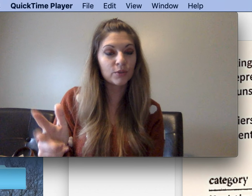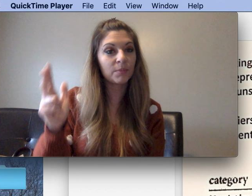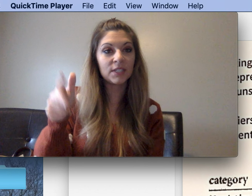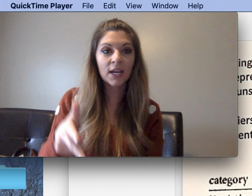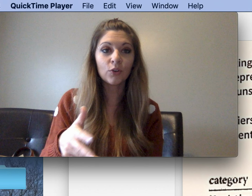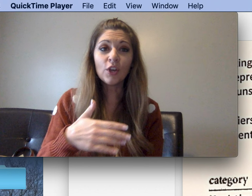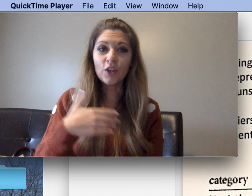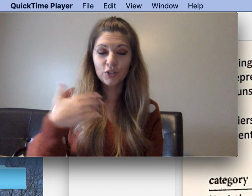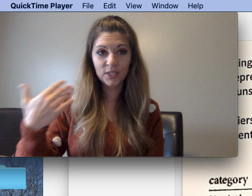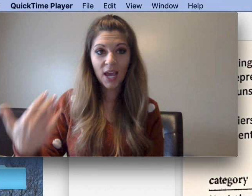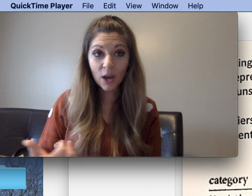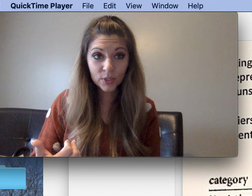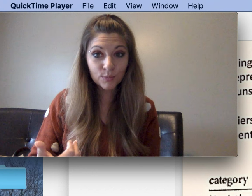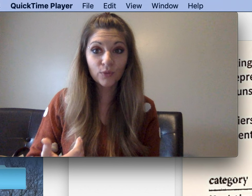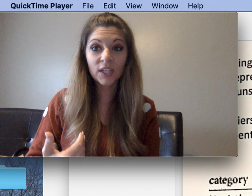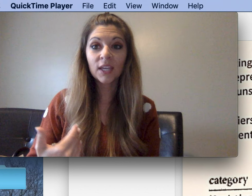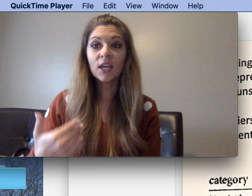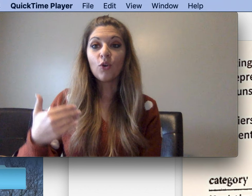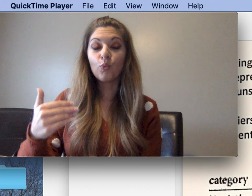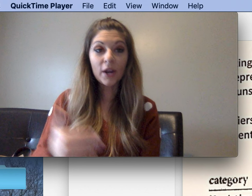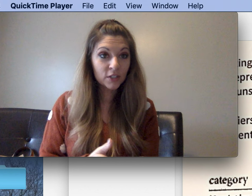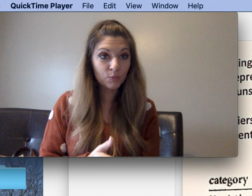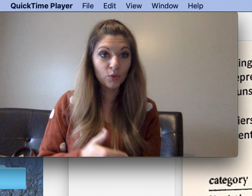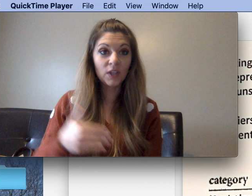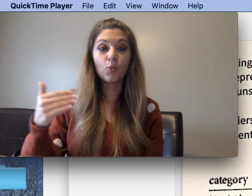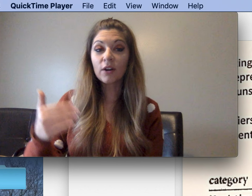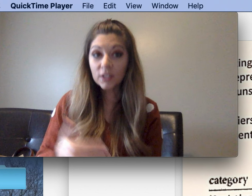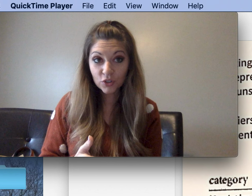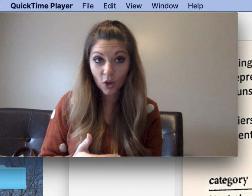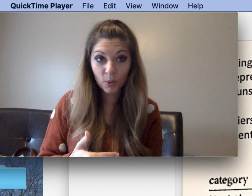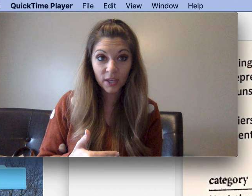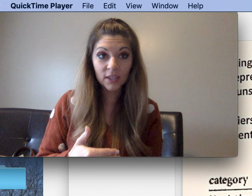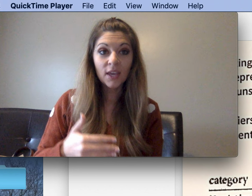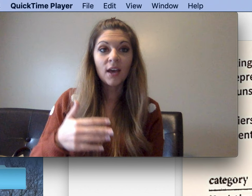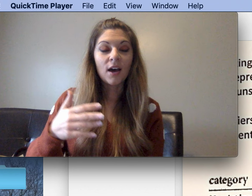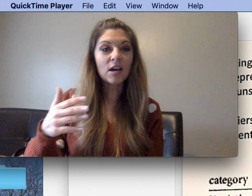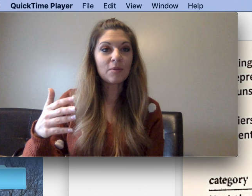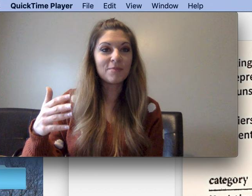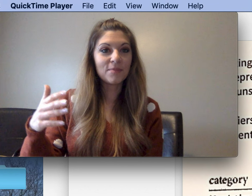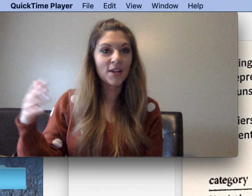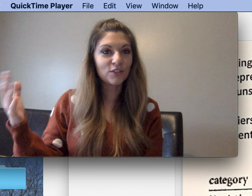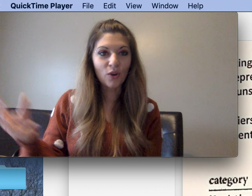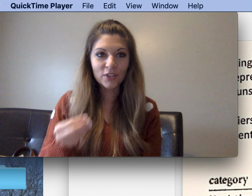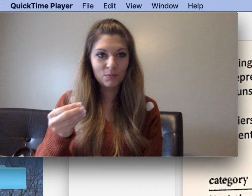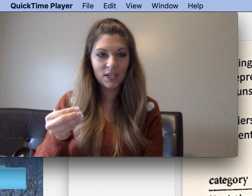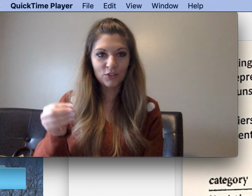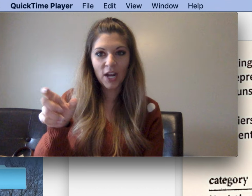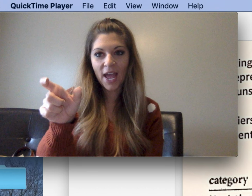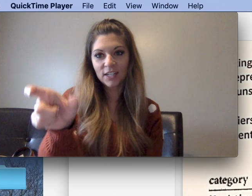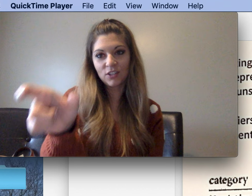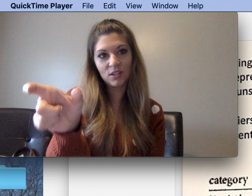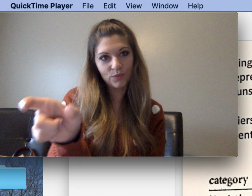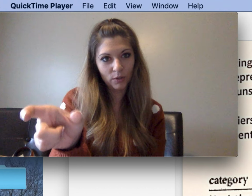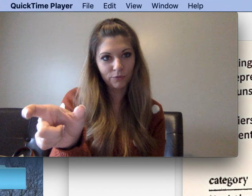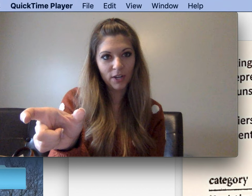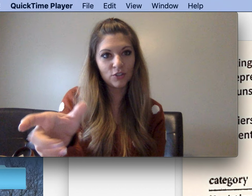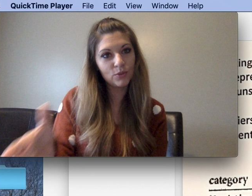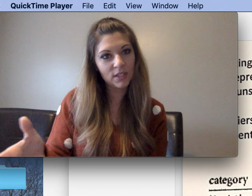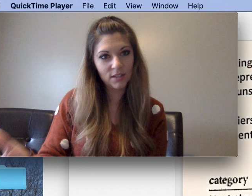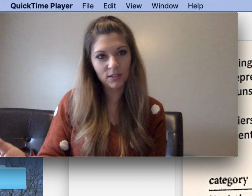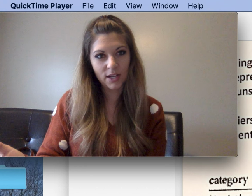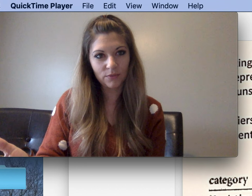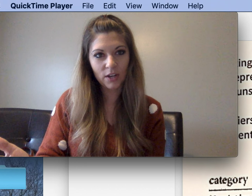or it goes up and down. So it's how it's moving, where it's going, and so all these meanings are added to this verb